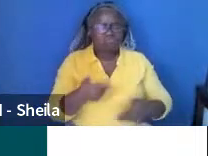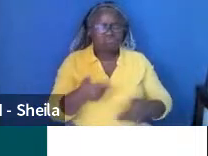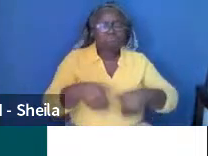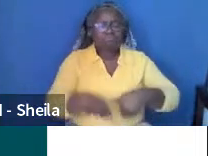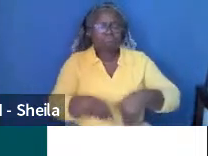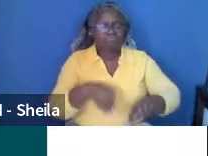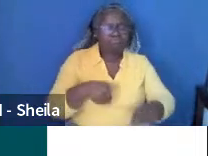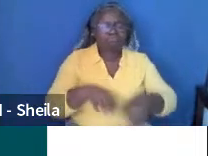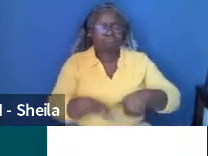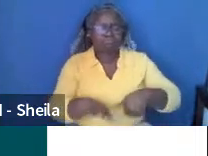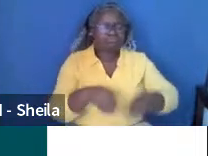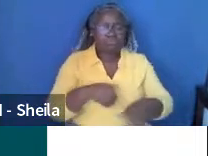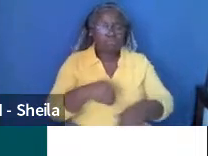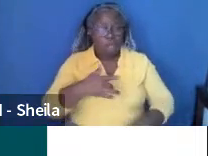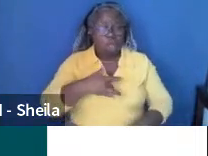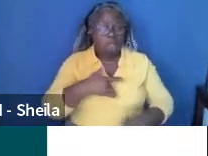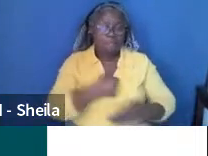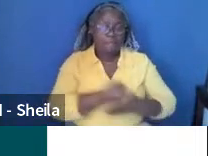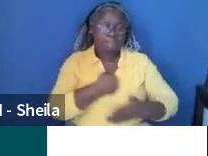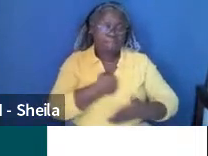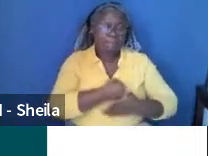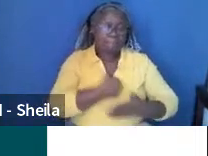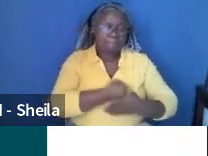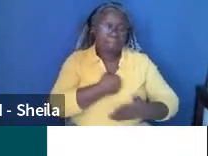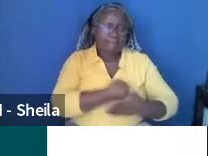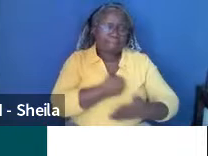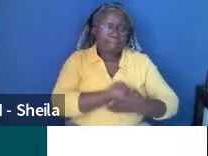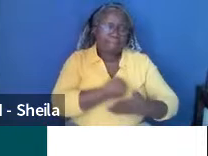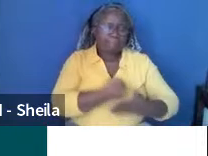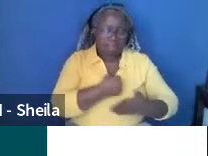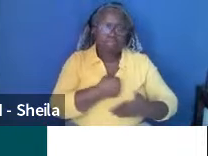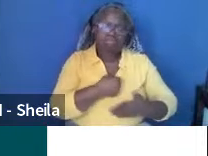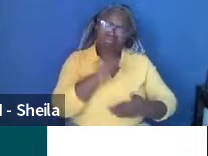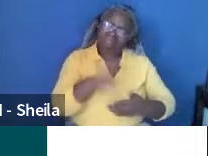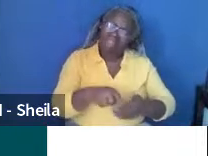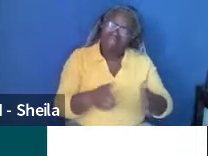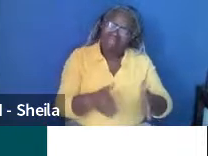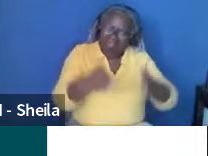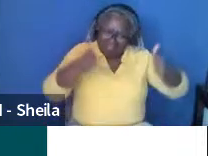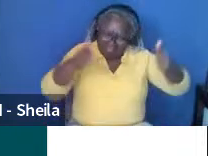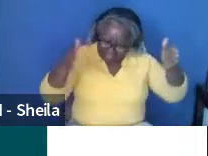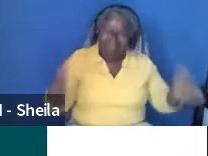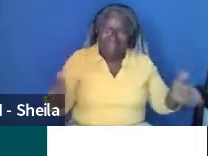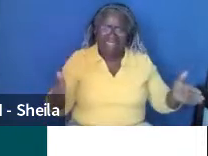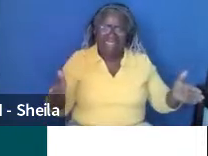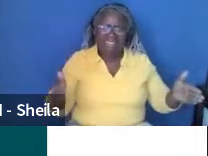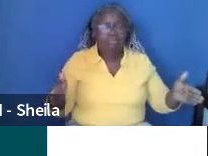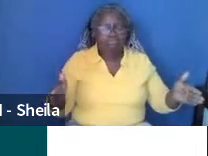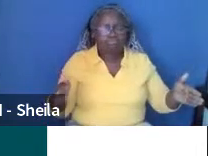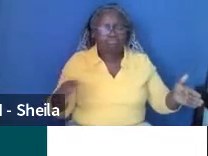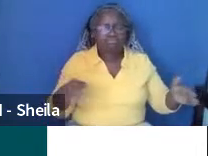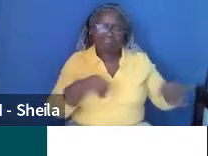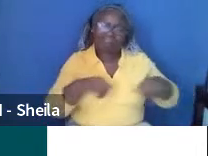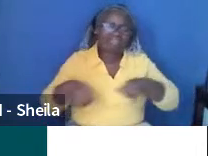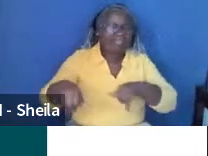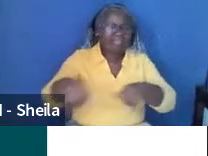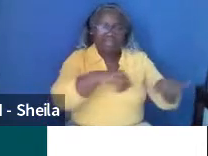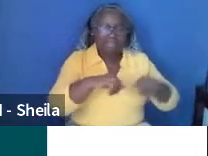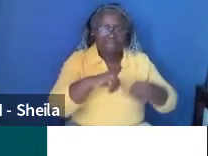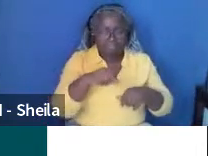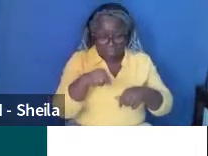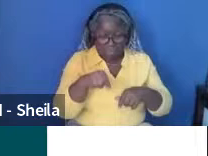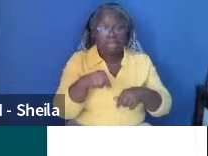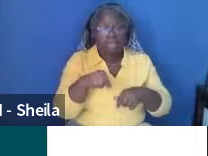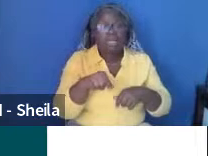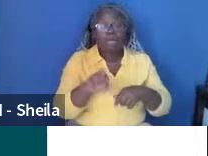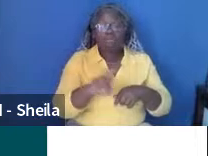than a standard exam room. So the arrows are showing as you come in from the right-hand side, you queue up